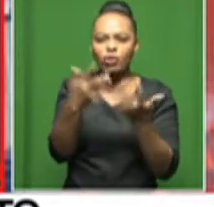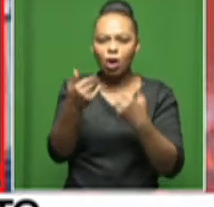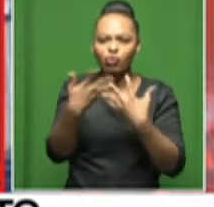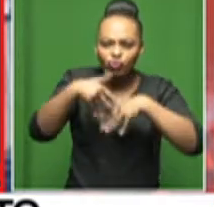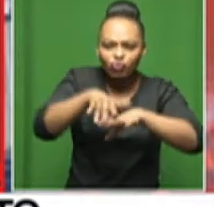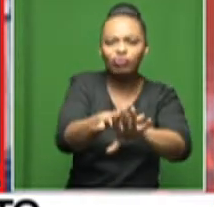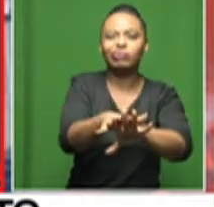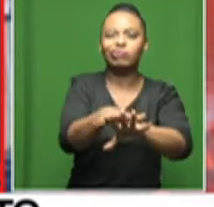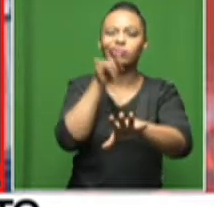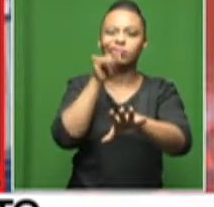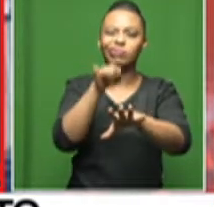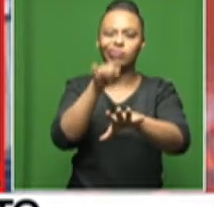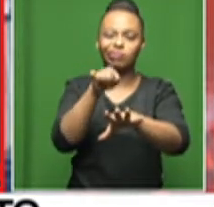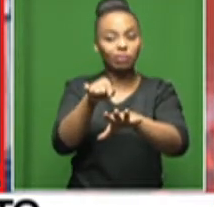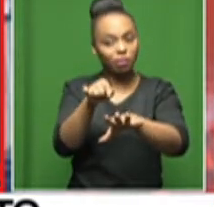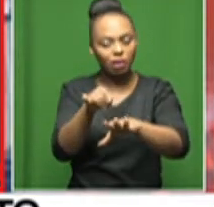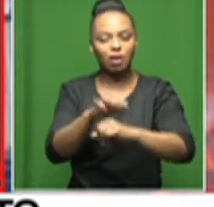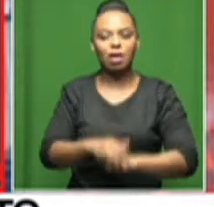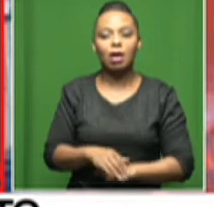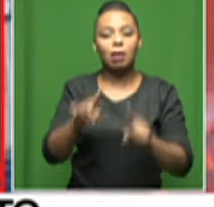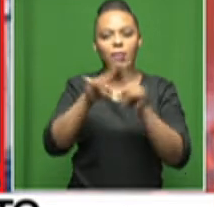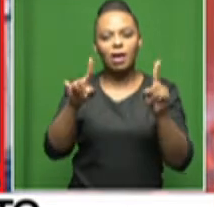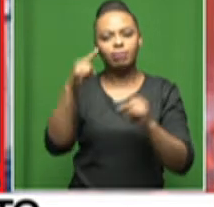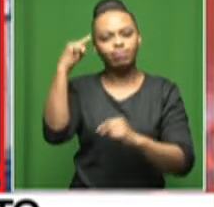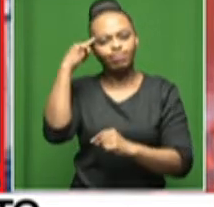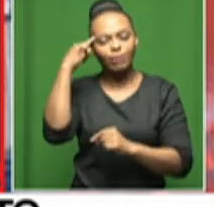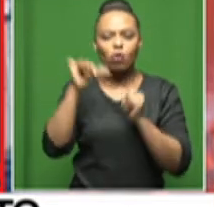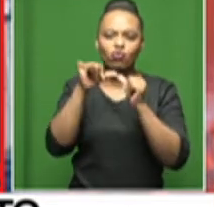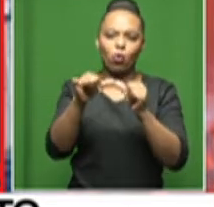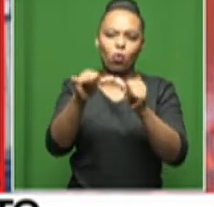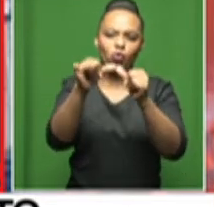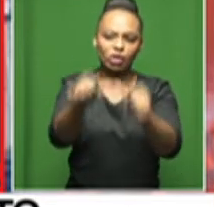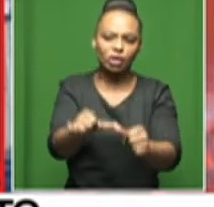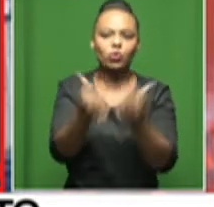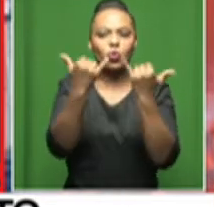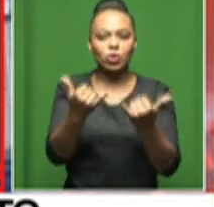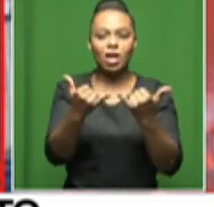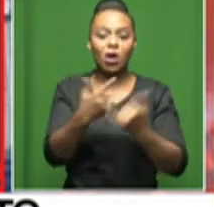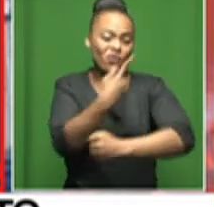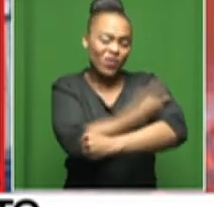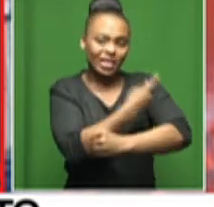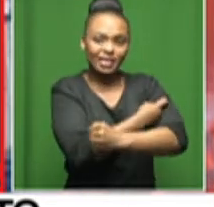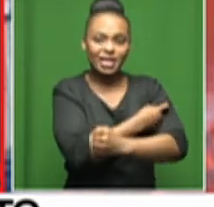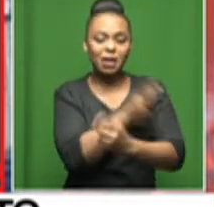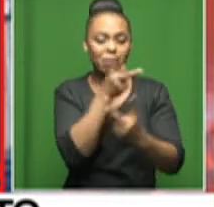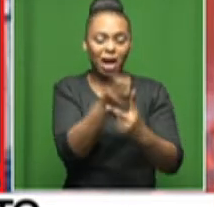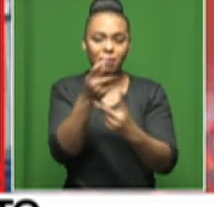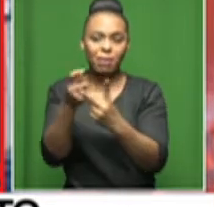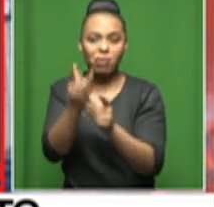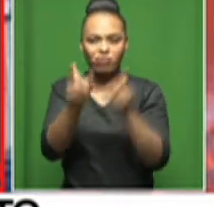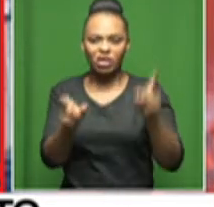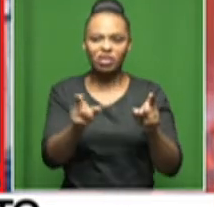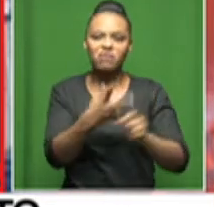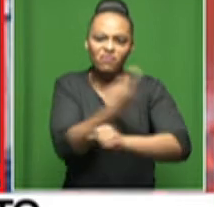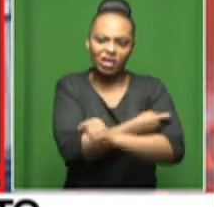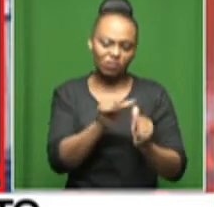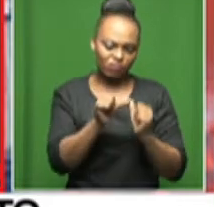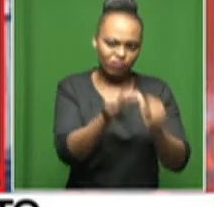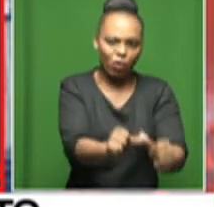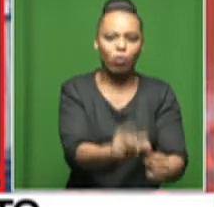implement. So we still expect that we will continue with our vaccination program, but it will now be